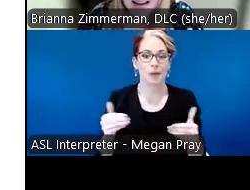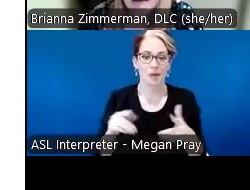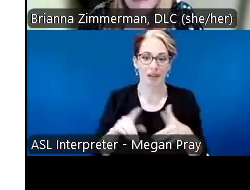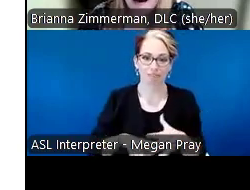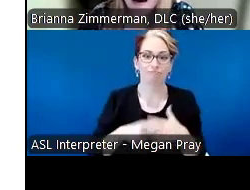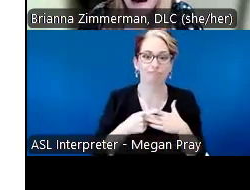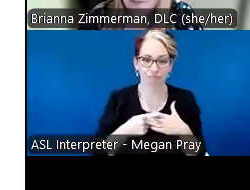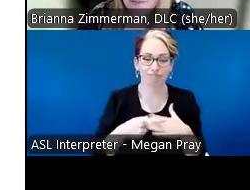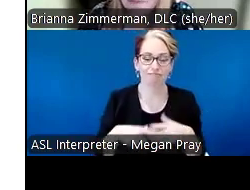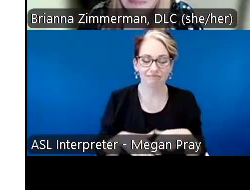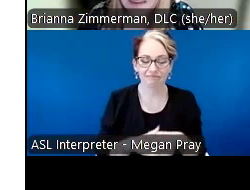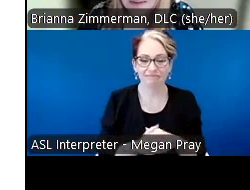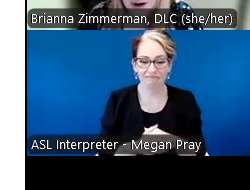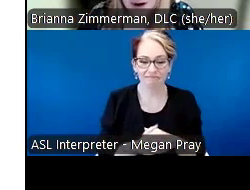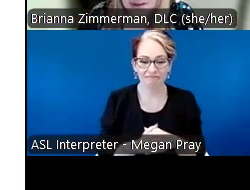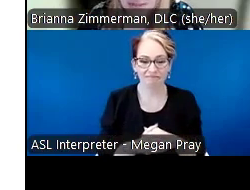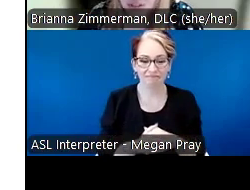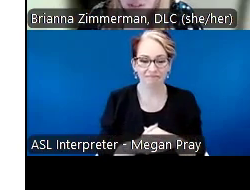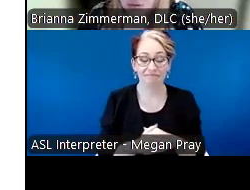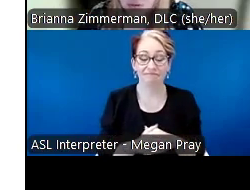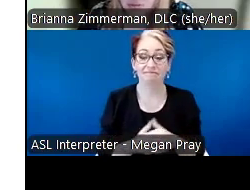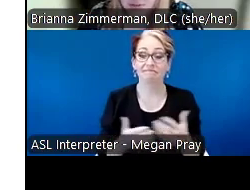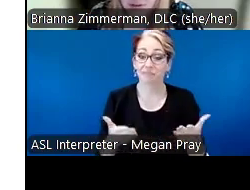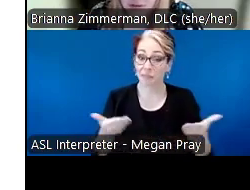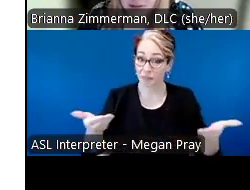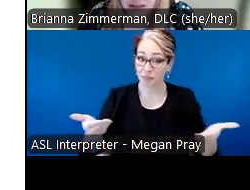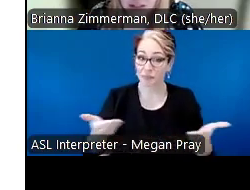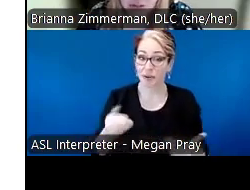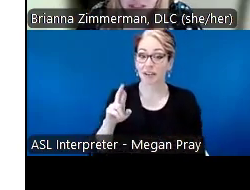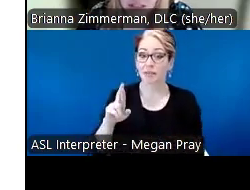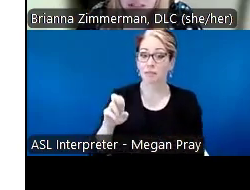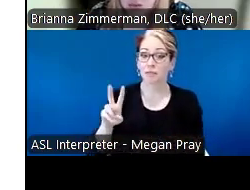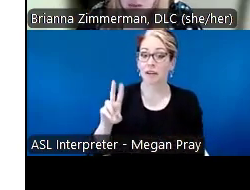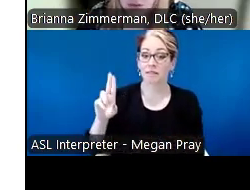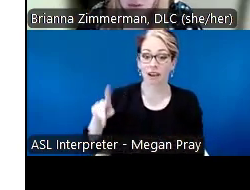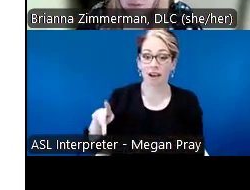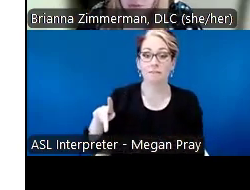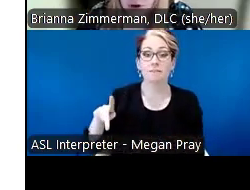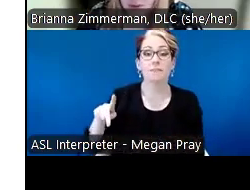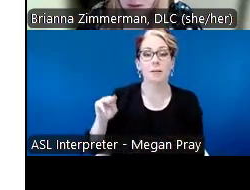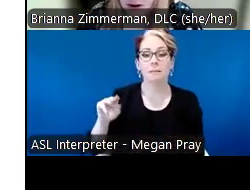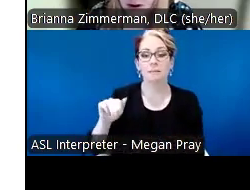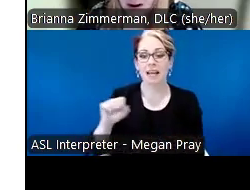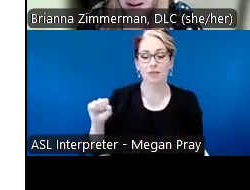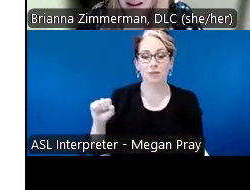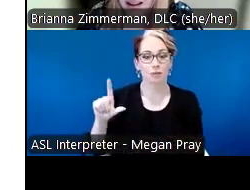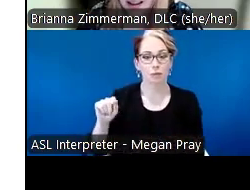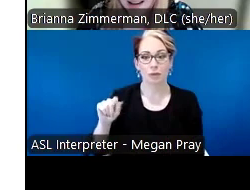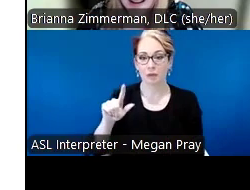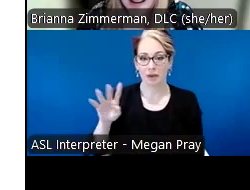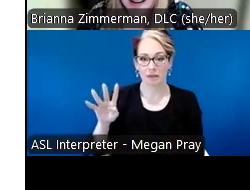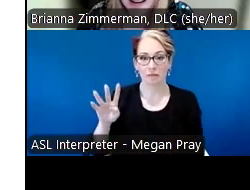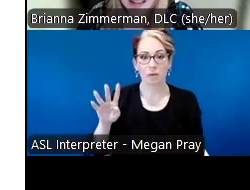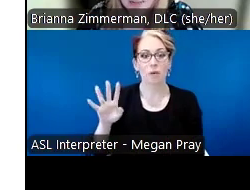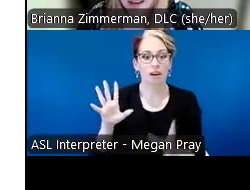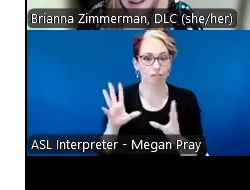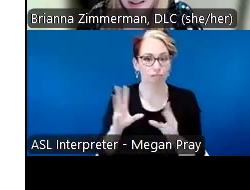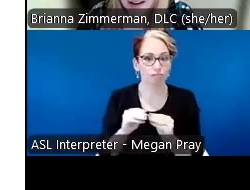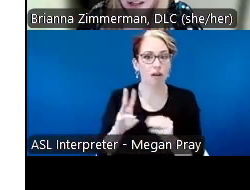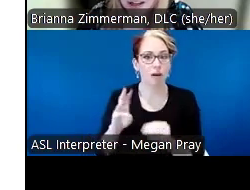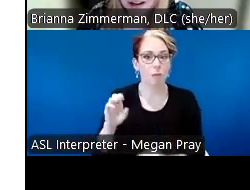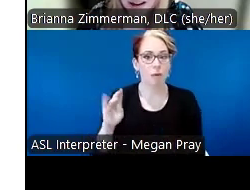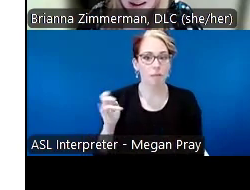in. Um, Welcome to the REV UP Massachusetts 2024 webinar. It's a